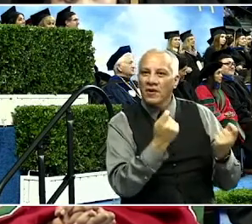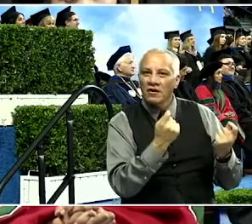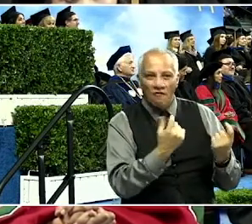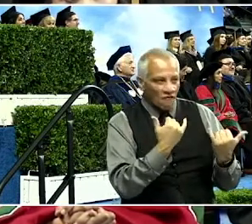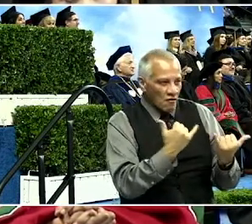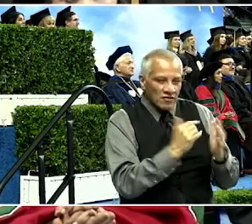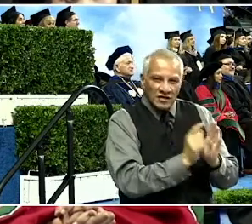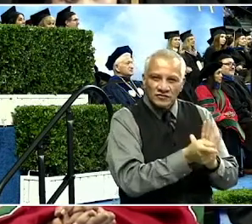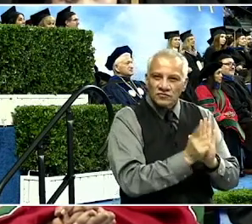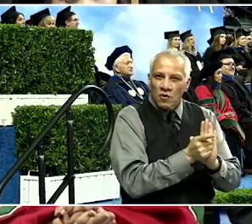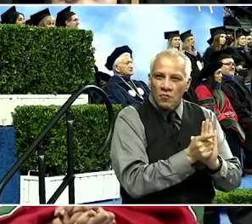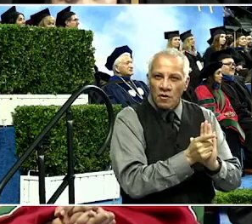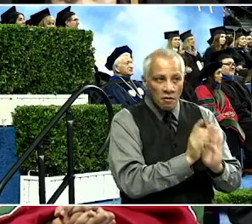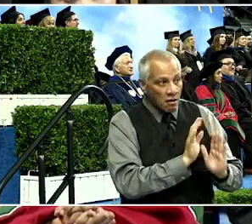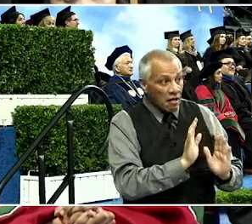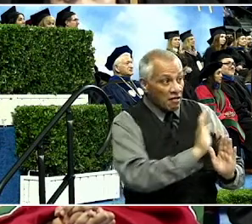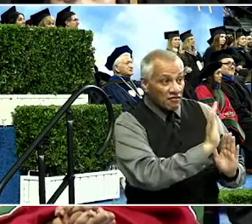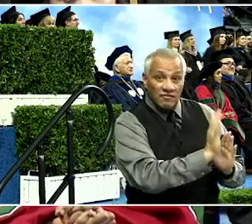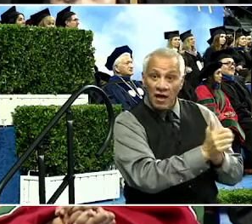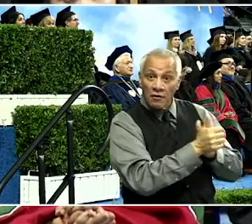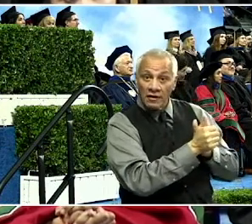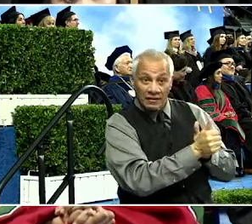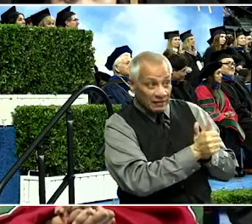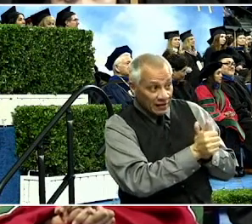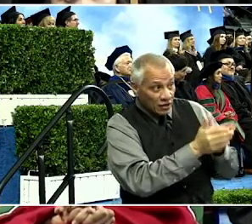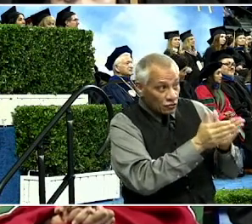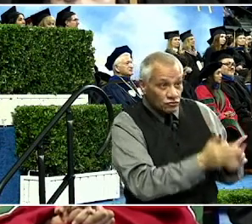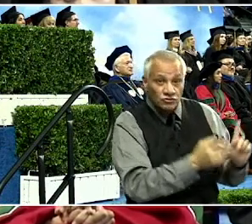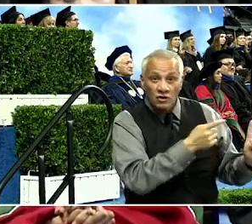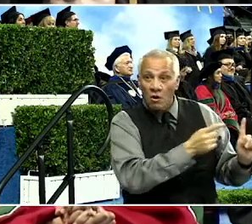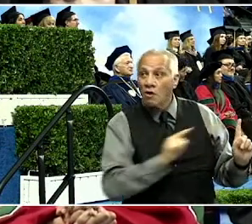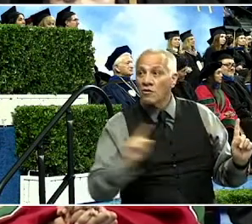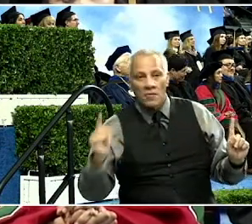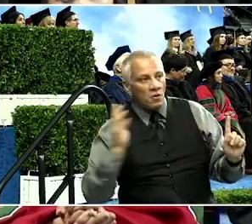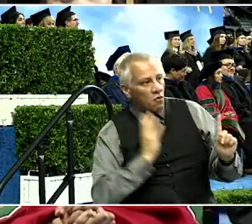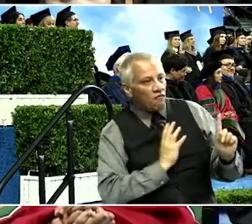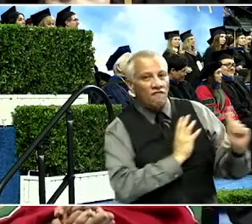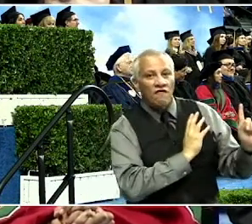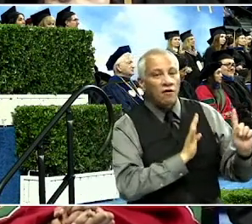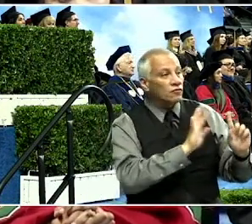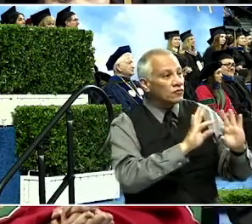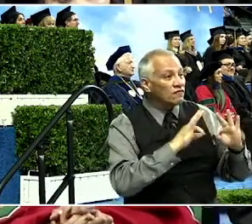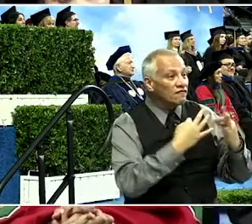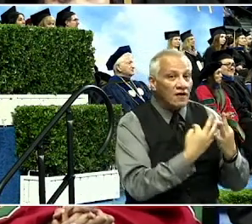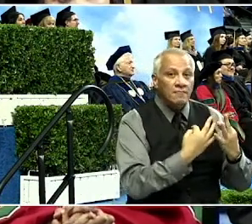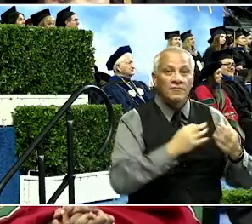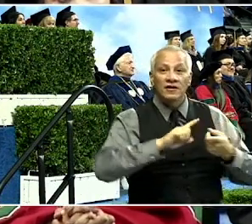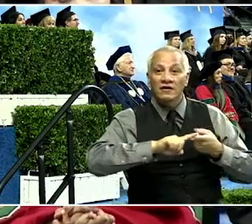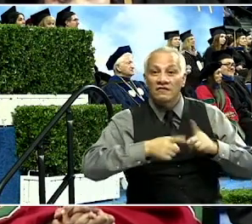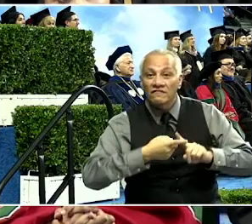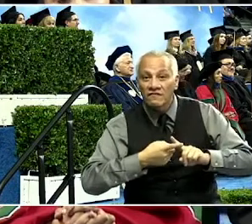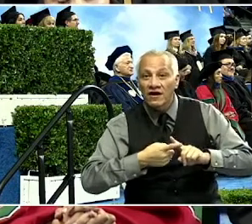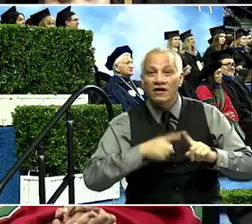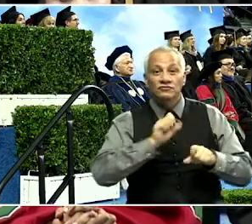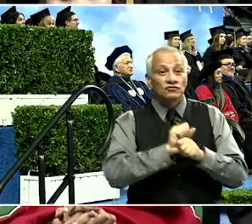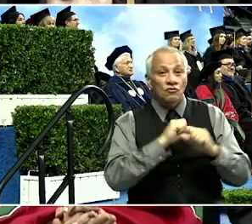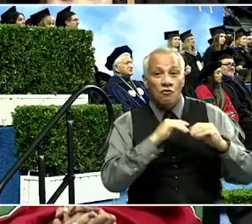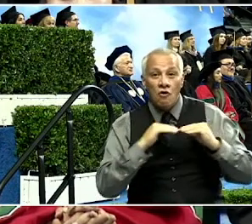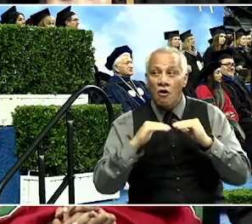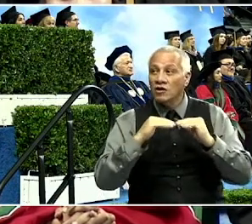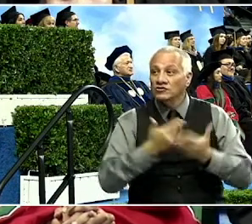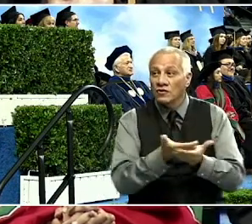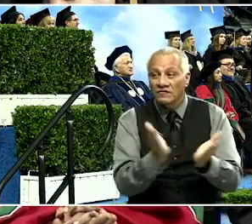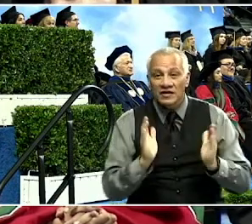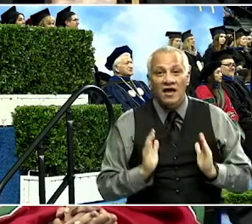moment. Follow their lead and enrich their lives. The lives of your family, your friends, your colleagues, whenever you can